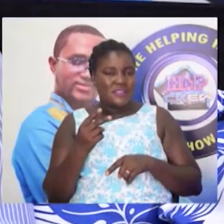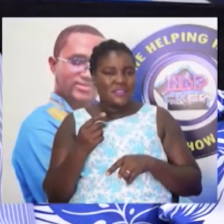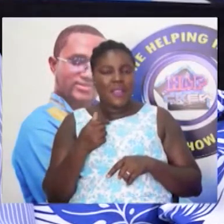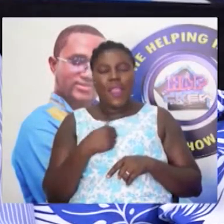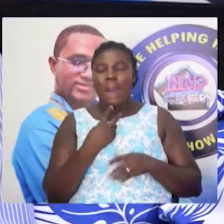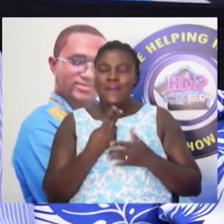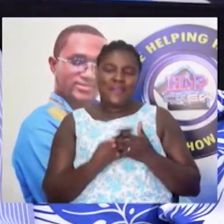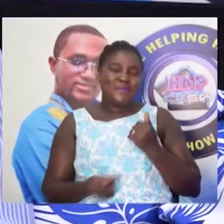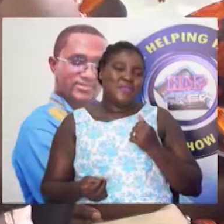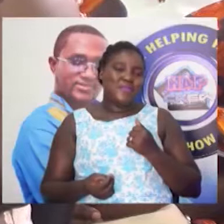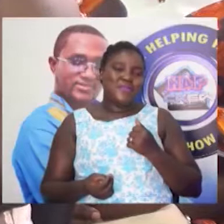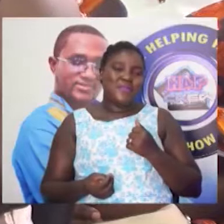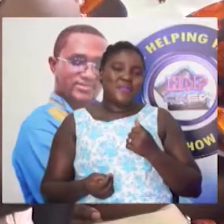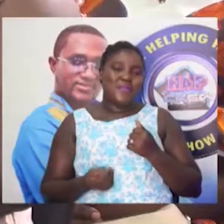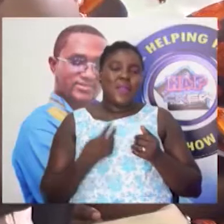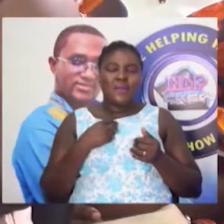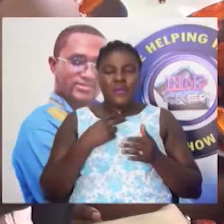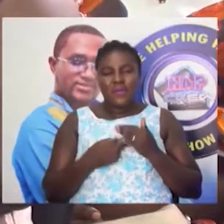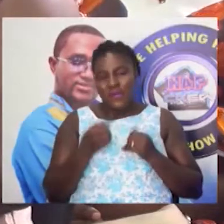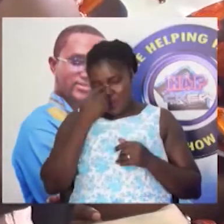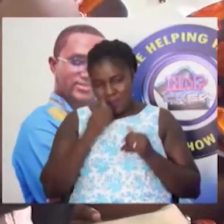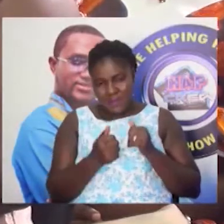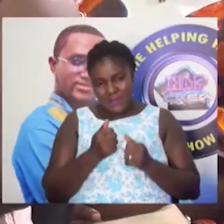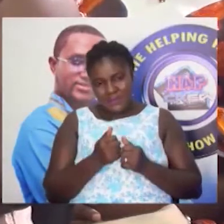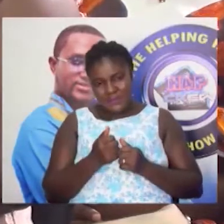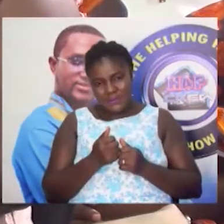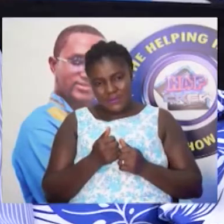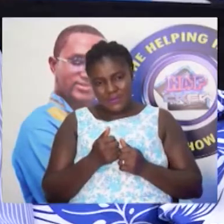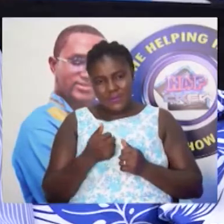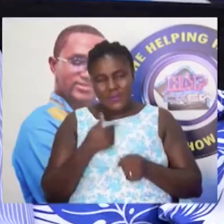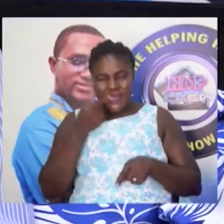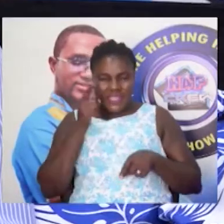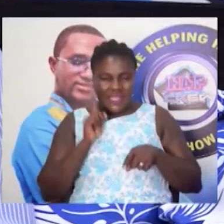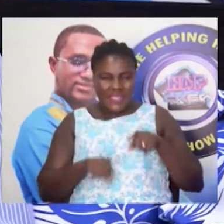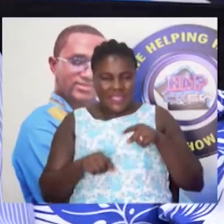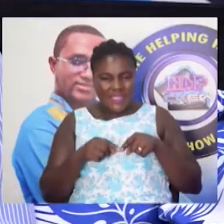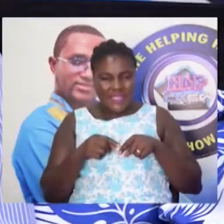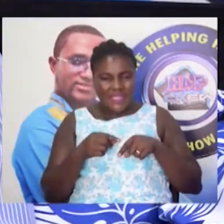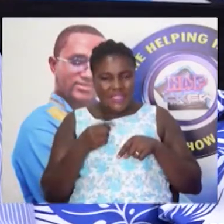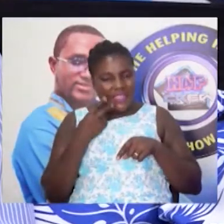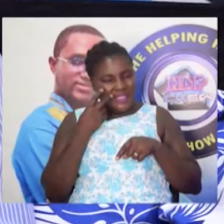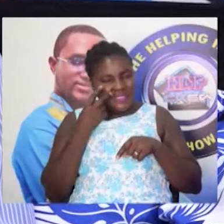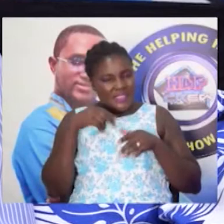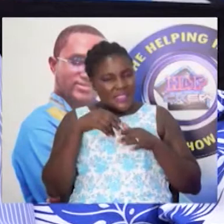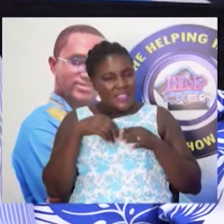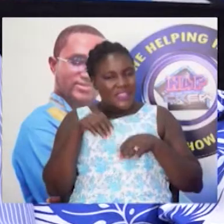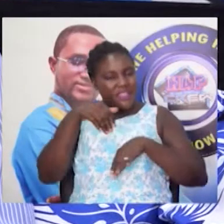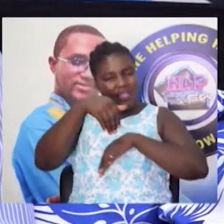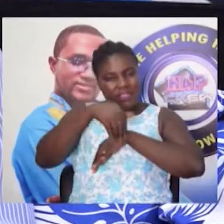Okay. I'm both. I'm both in the sense that... Yeah. I can't see in the